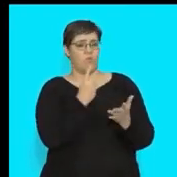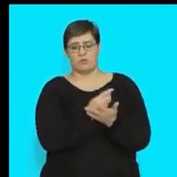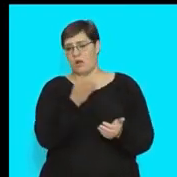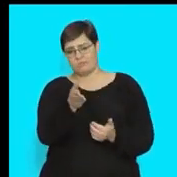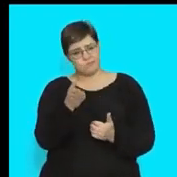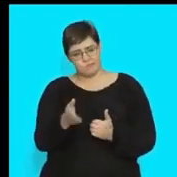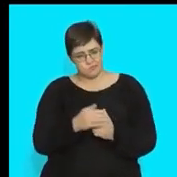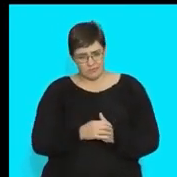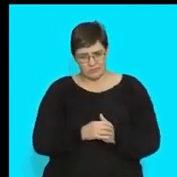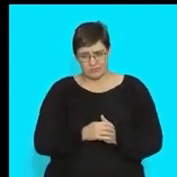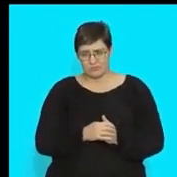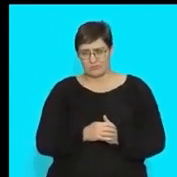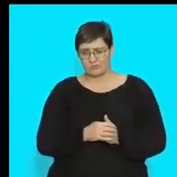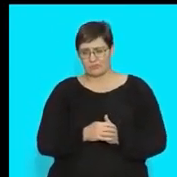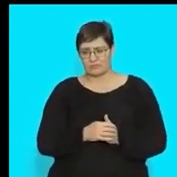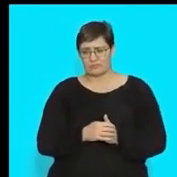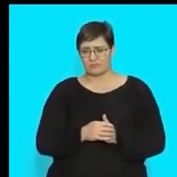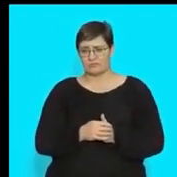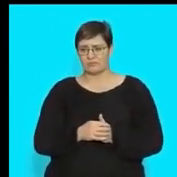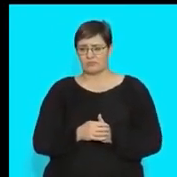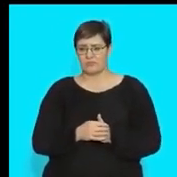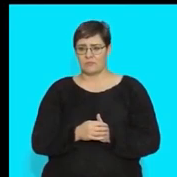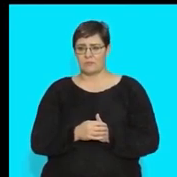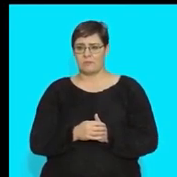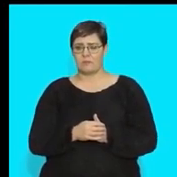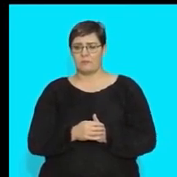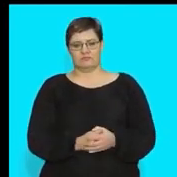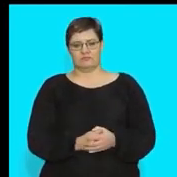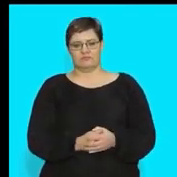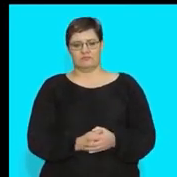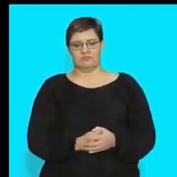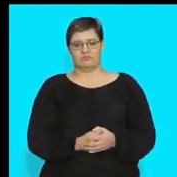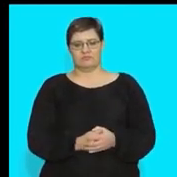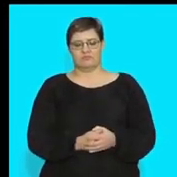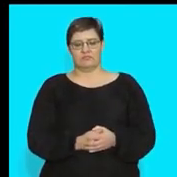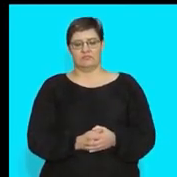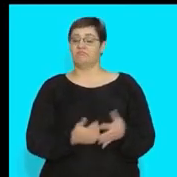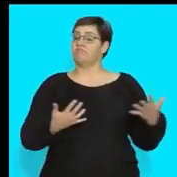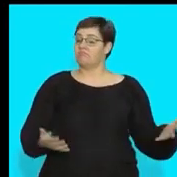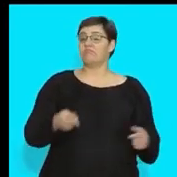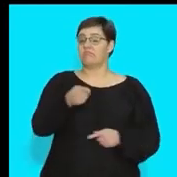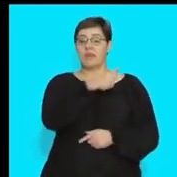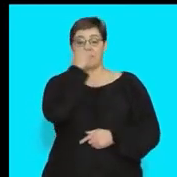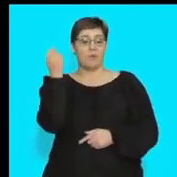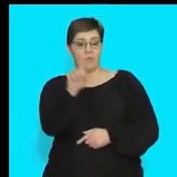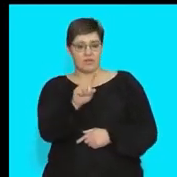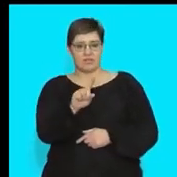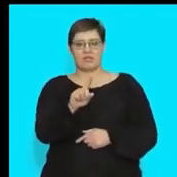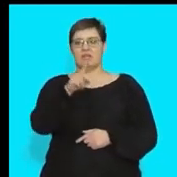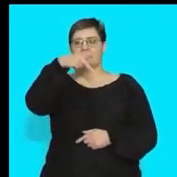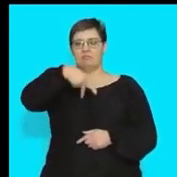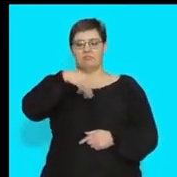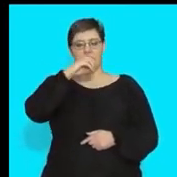that is asked very often in the past papers. Guys, this is called a